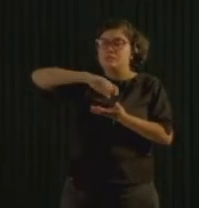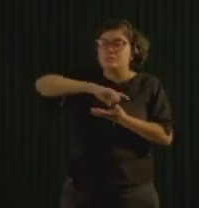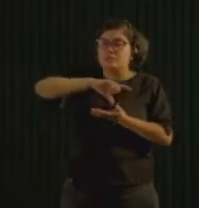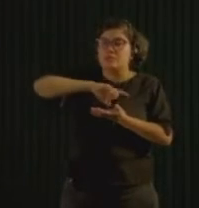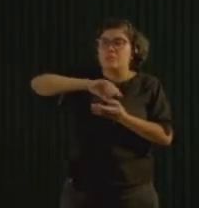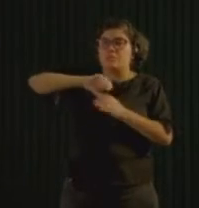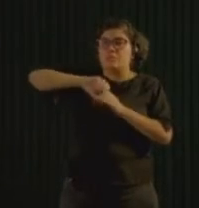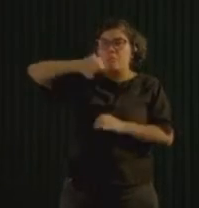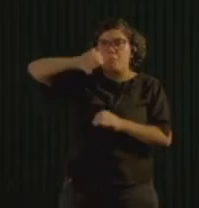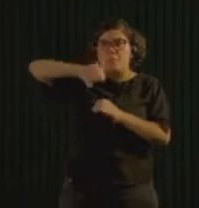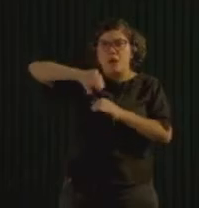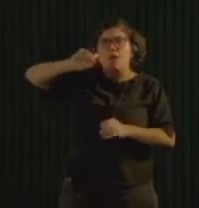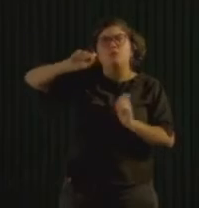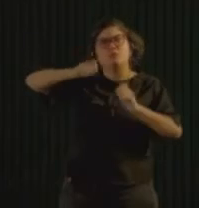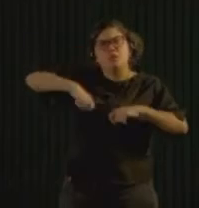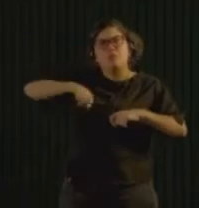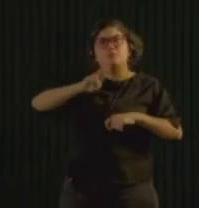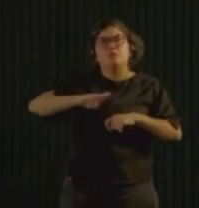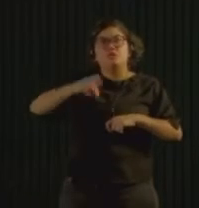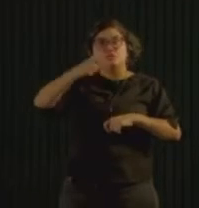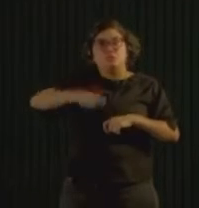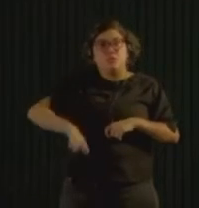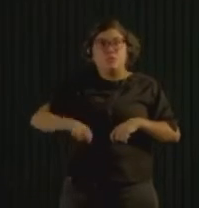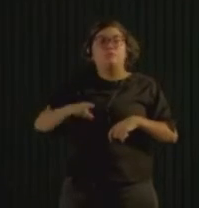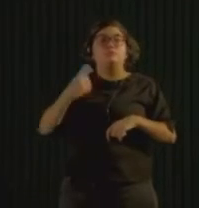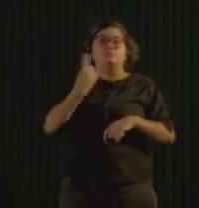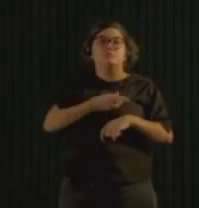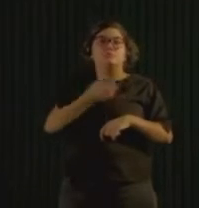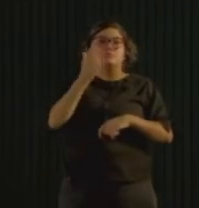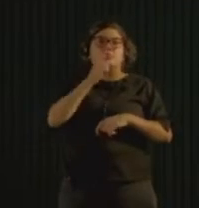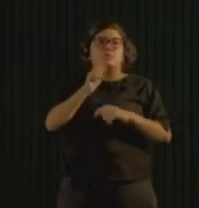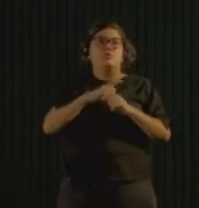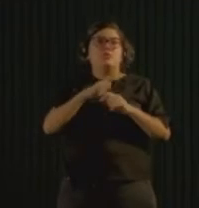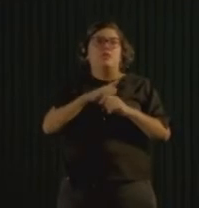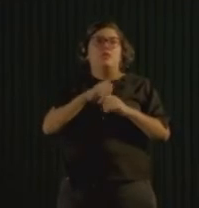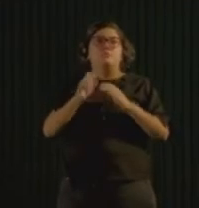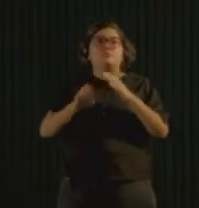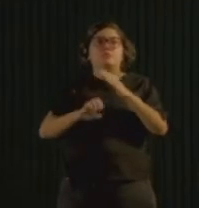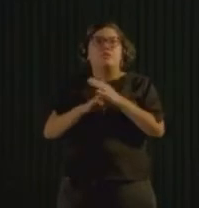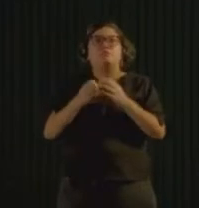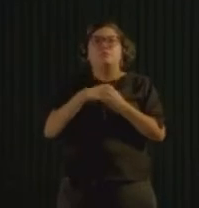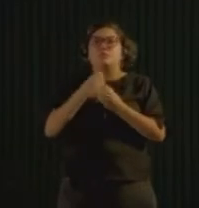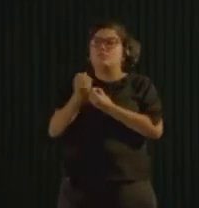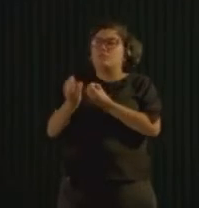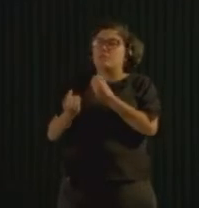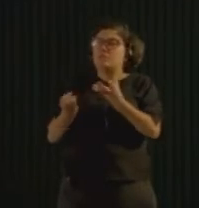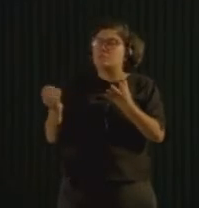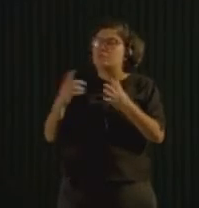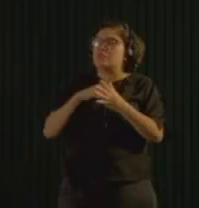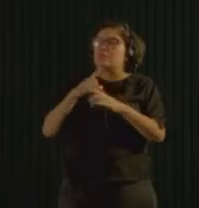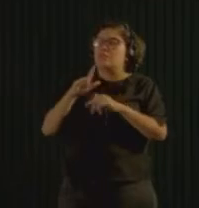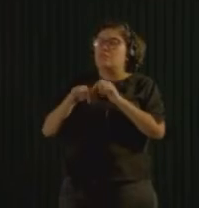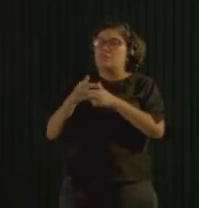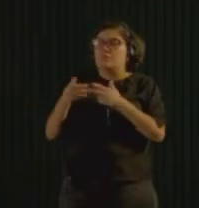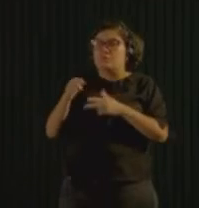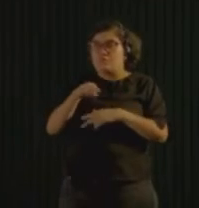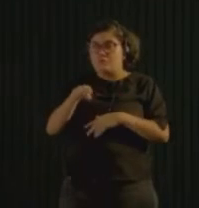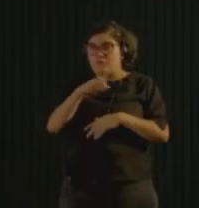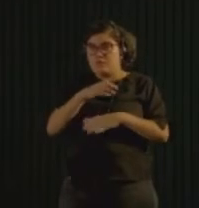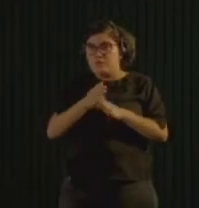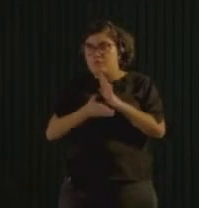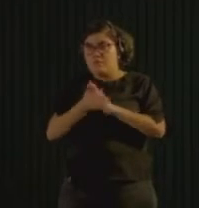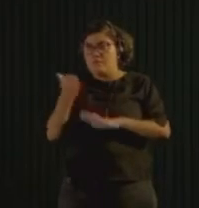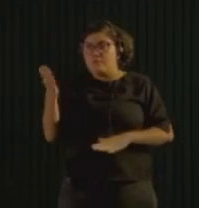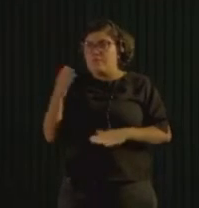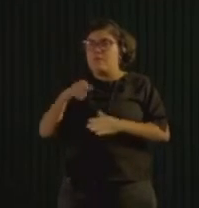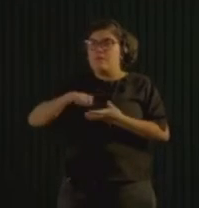retailers who then make those products available to consumers. So as a consumer, you can go to your favorite retailer, buy your